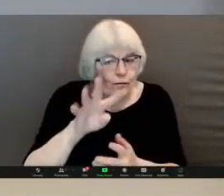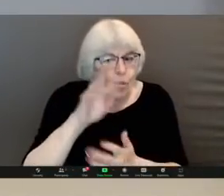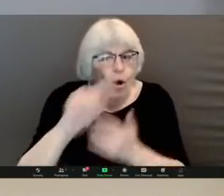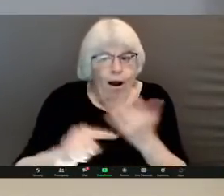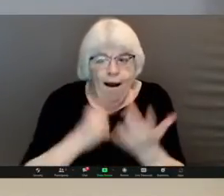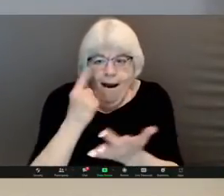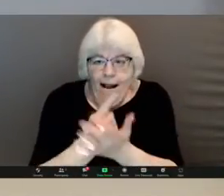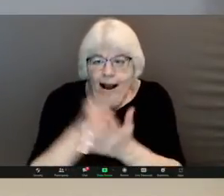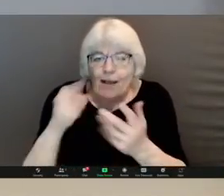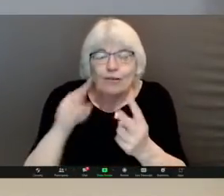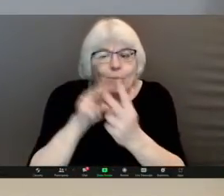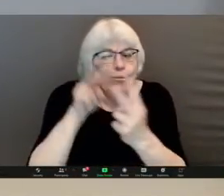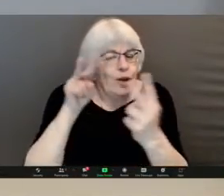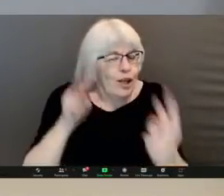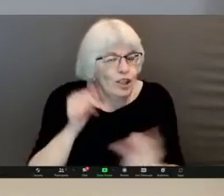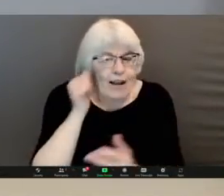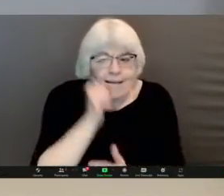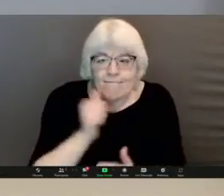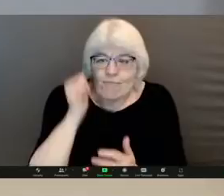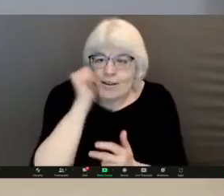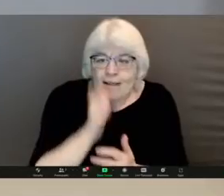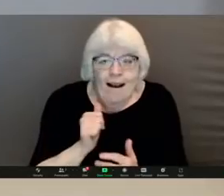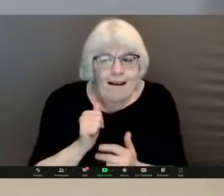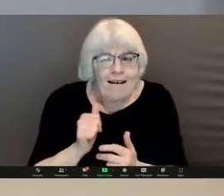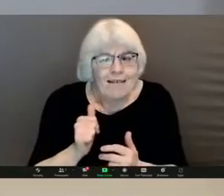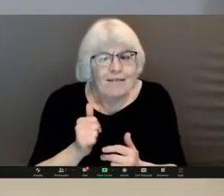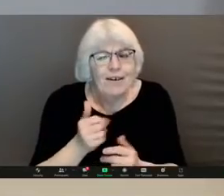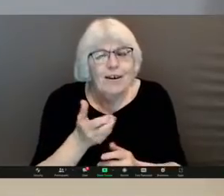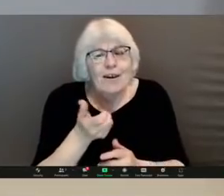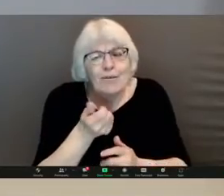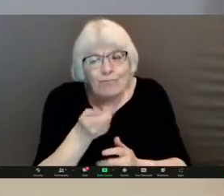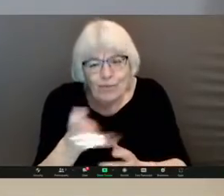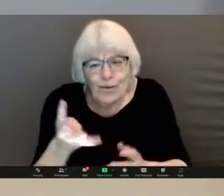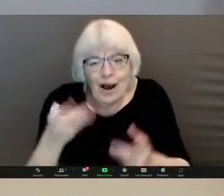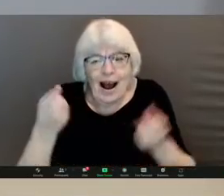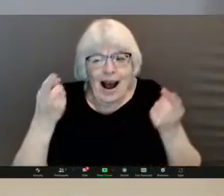minimal since June the 27th. So,